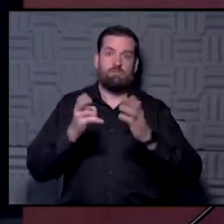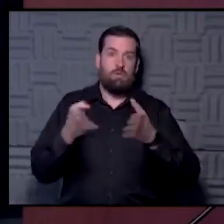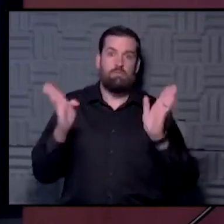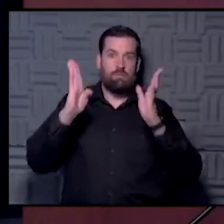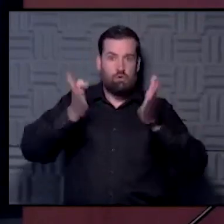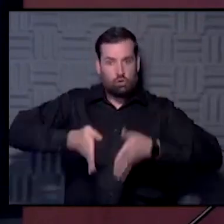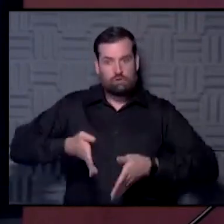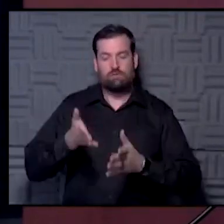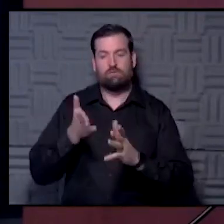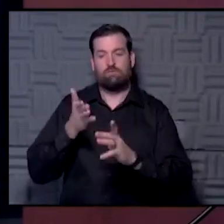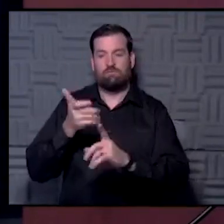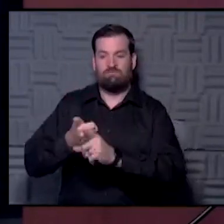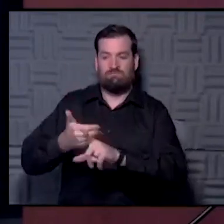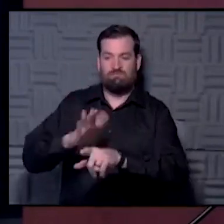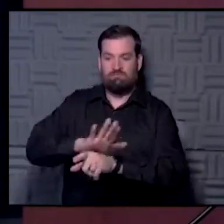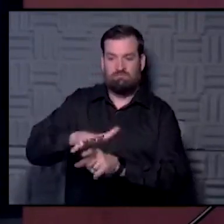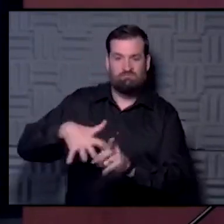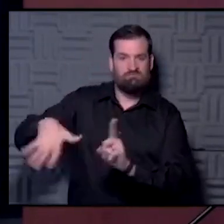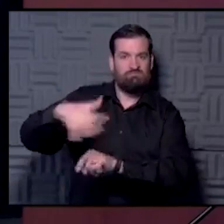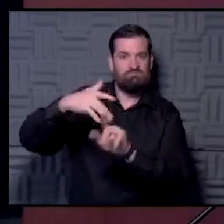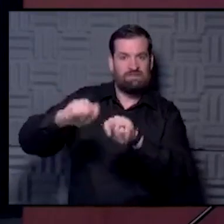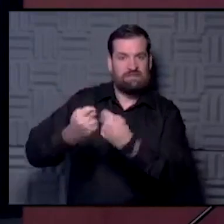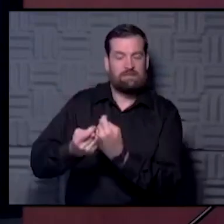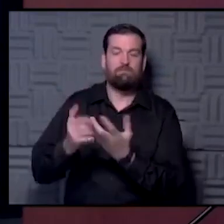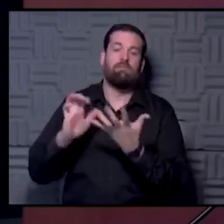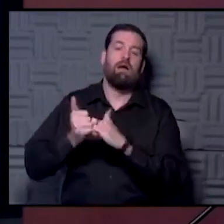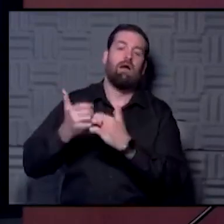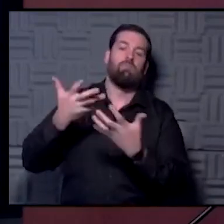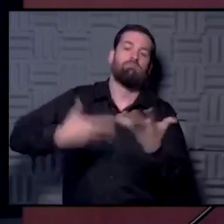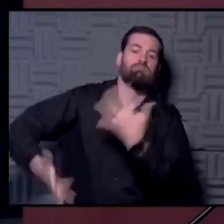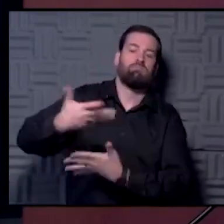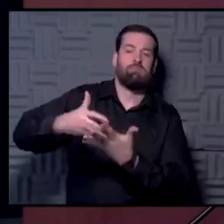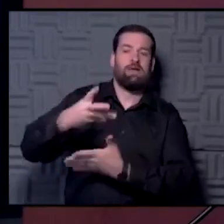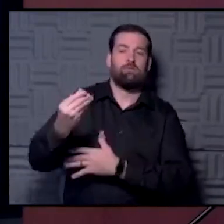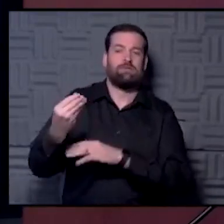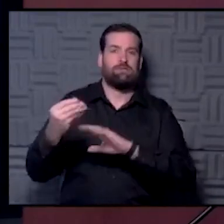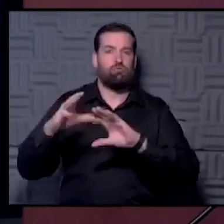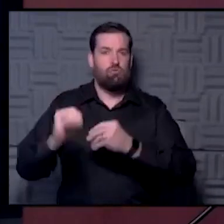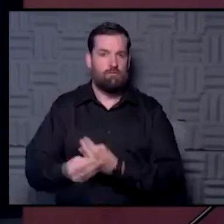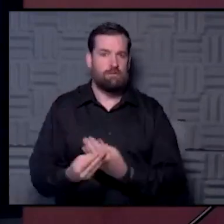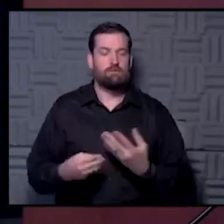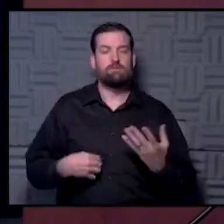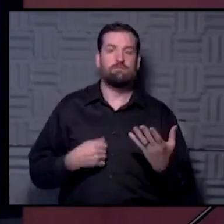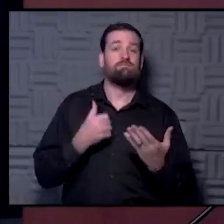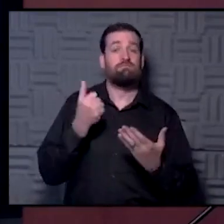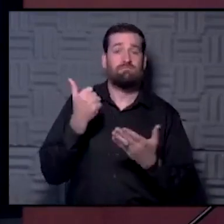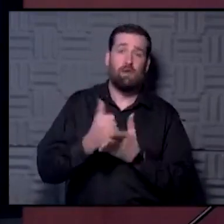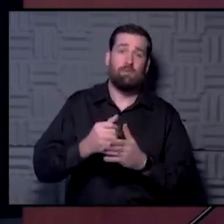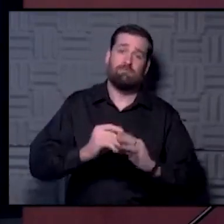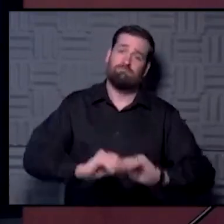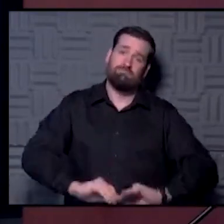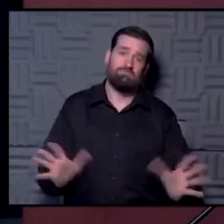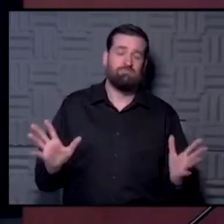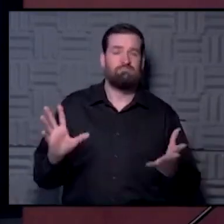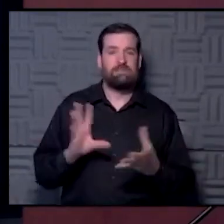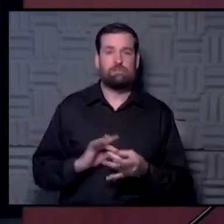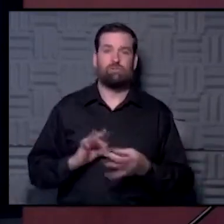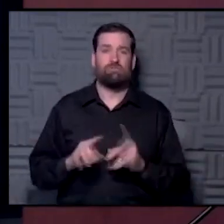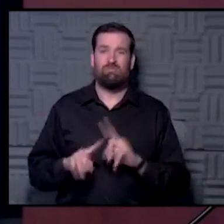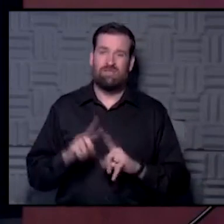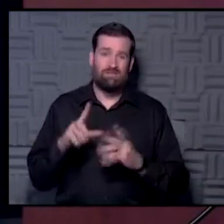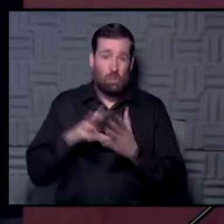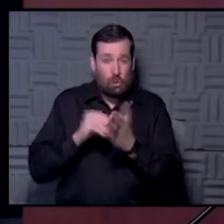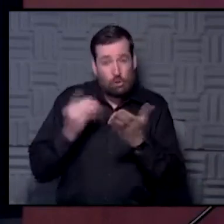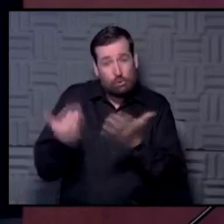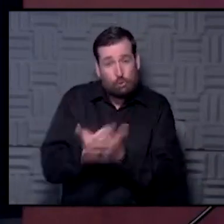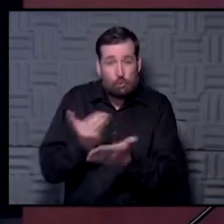team that supports that person interacts with others outside the office. Those things, I think, will help us share a message. I don't expect that we'll learn a